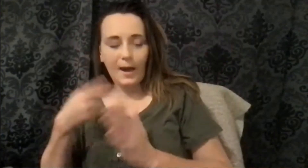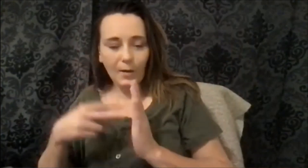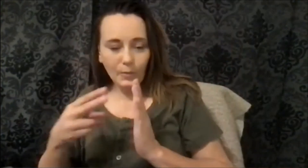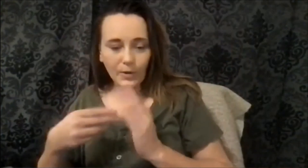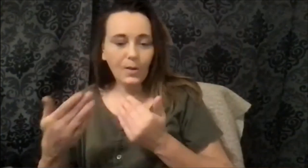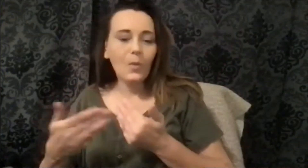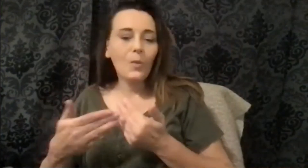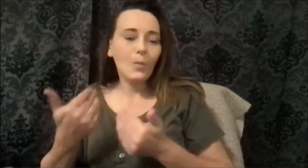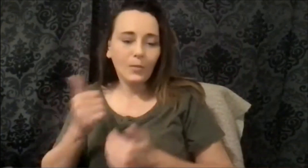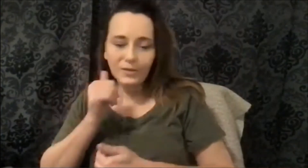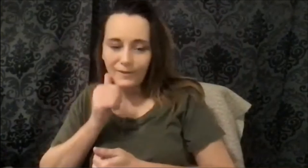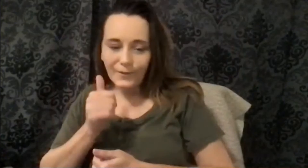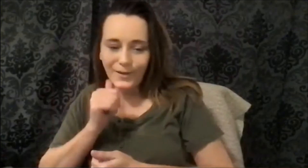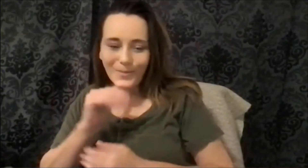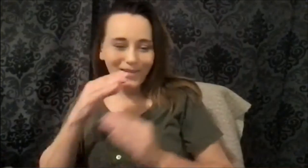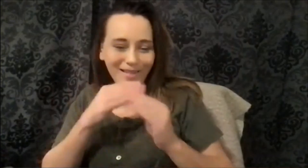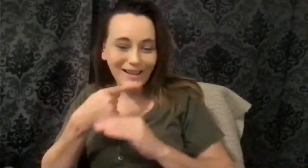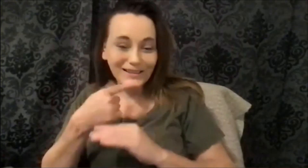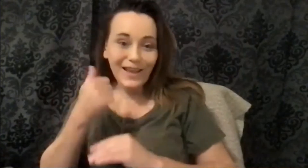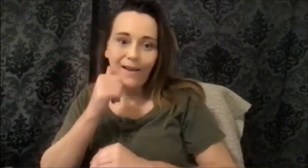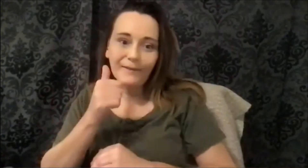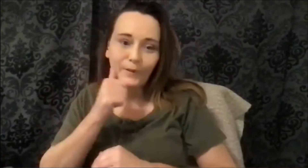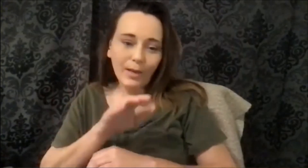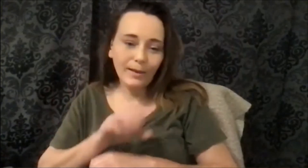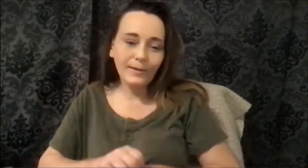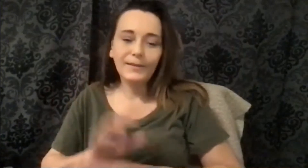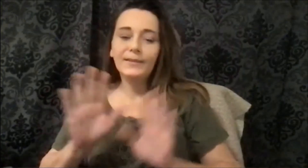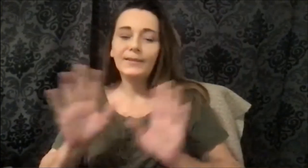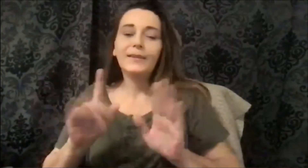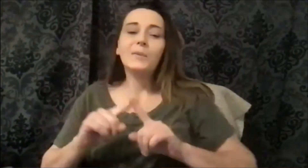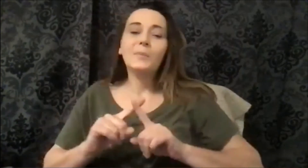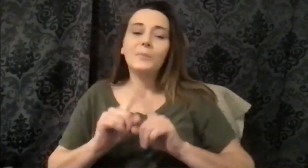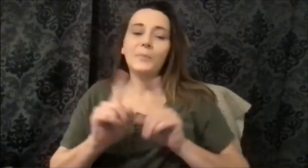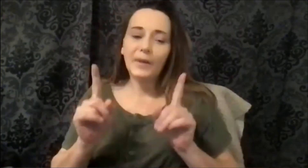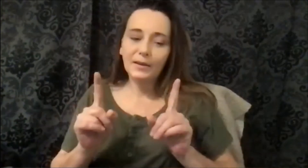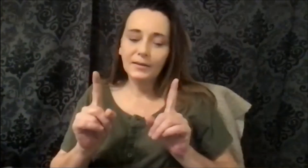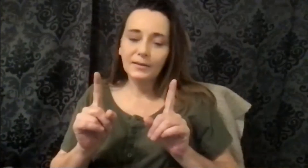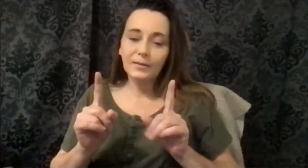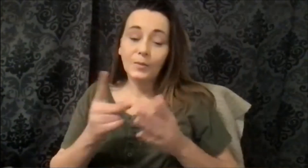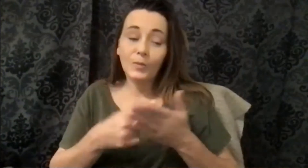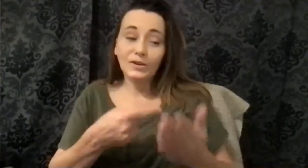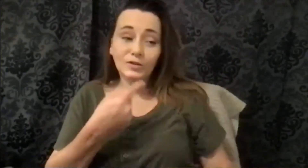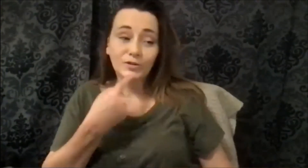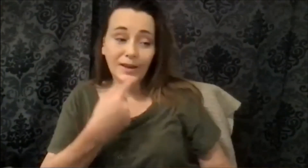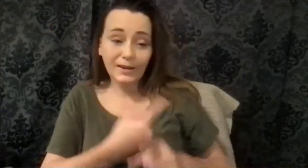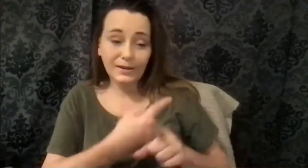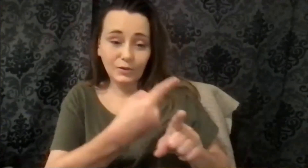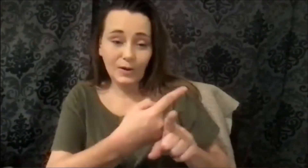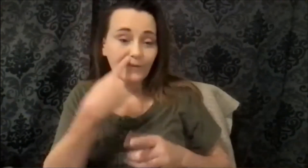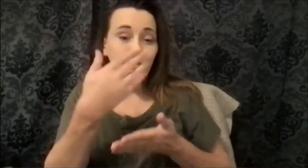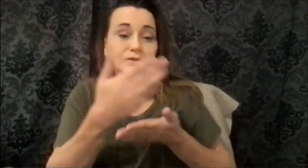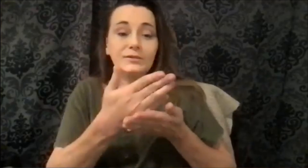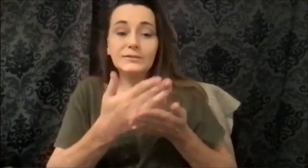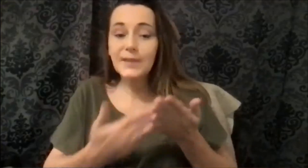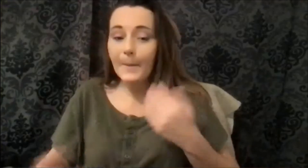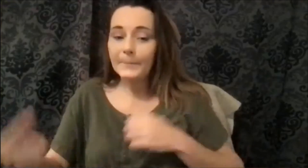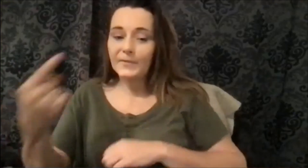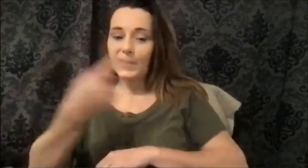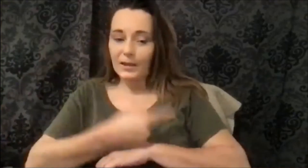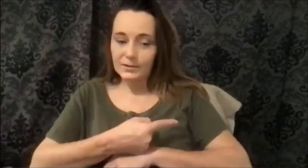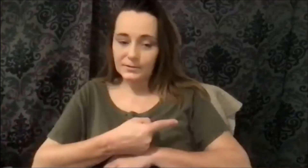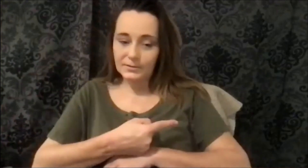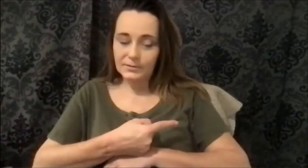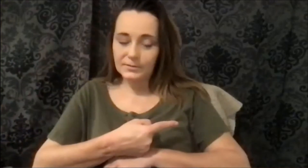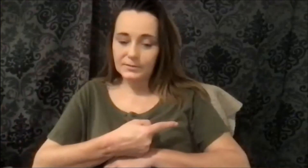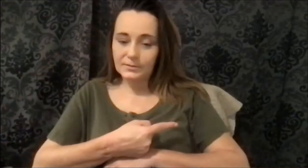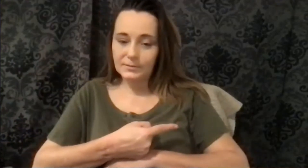every day. I won't lie and say every day. There are, so what you said is correct for some days,